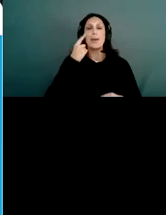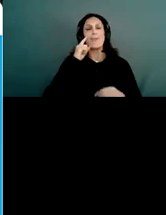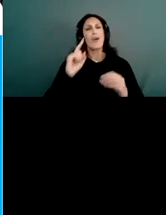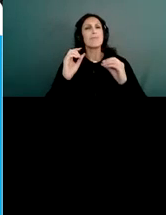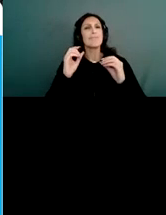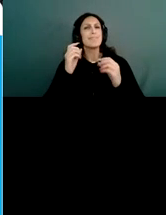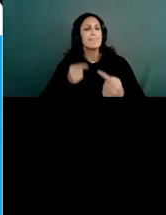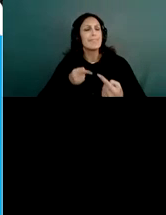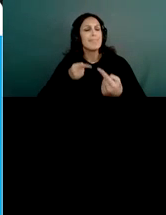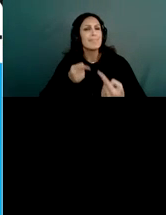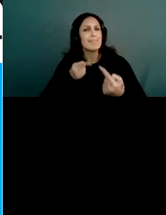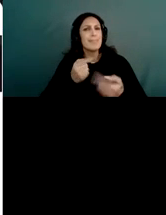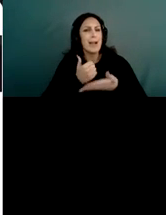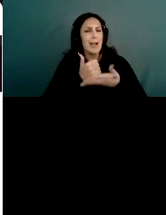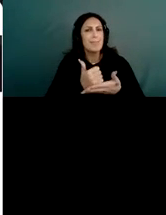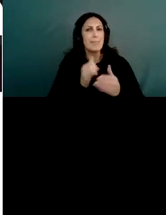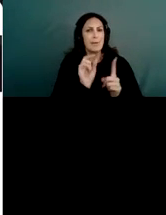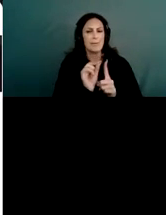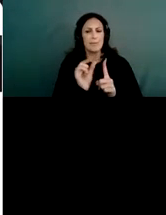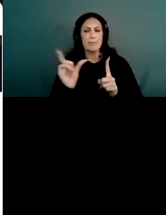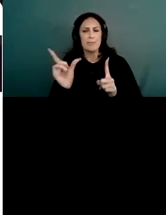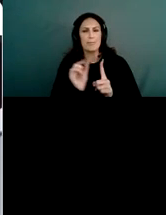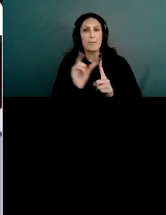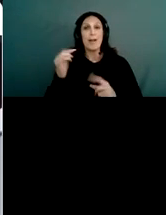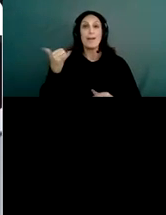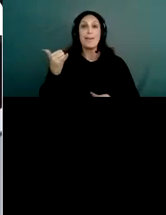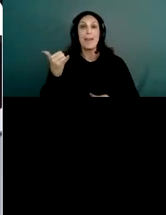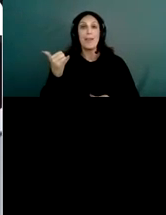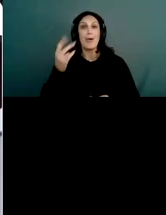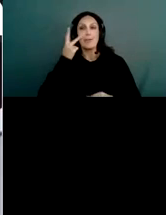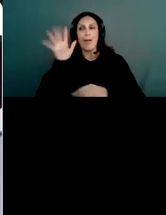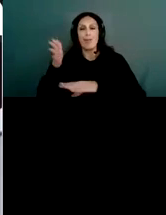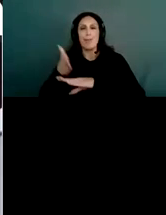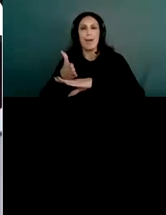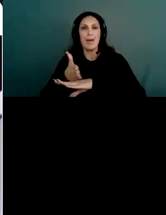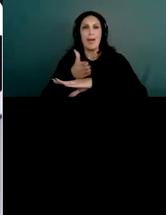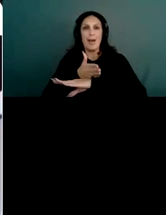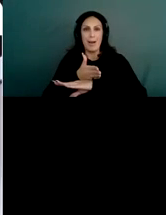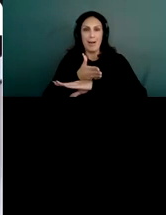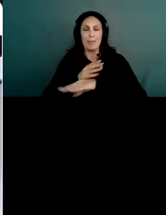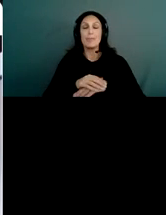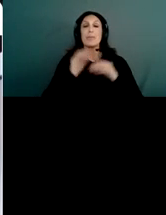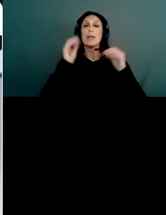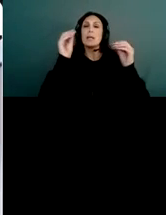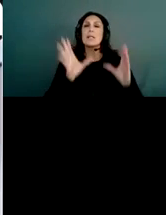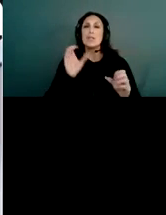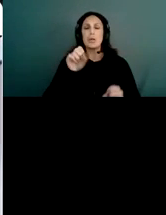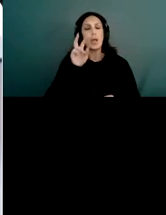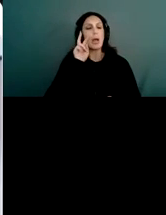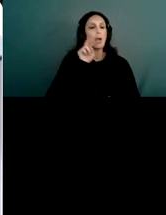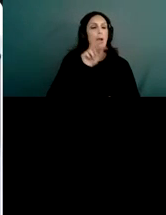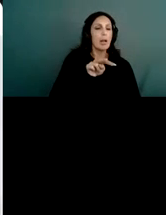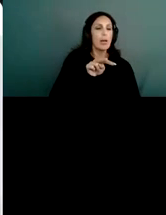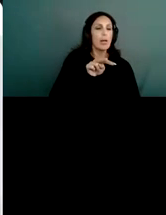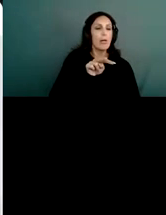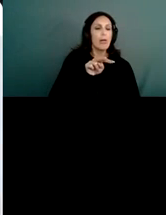color change makes it easier for teachers to see which step a student is working in and intervene when necessary. This